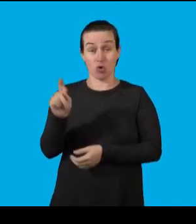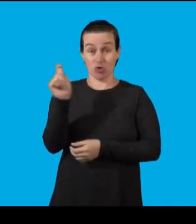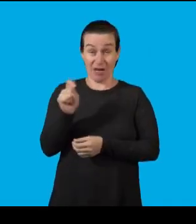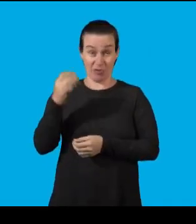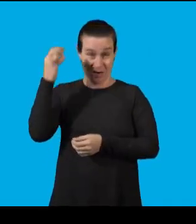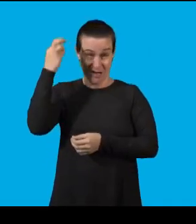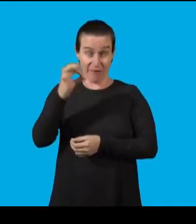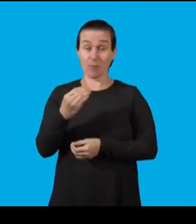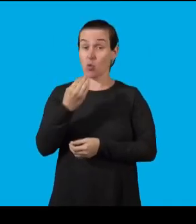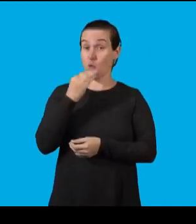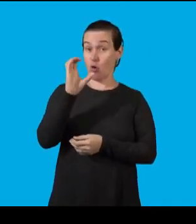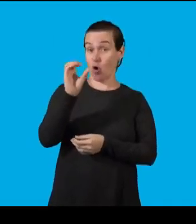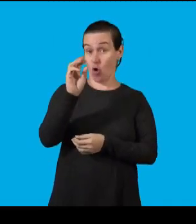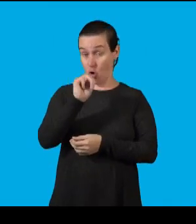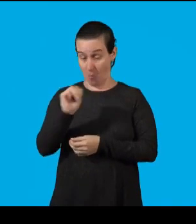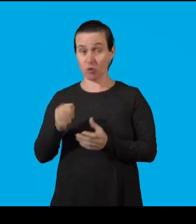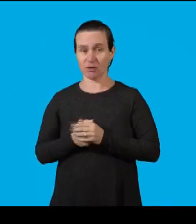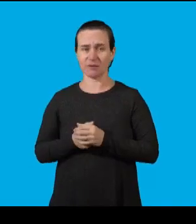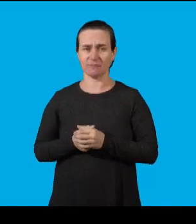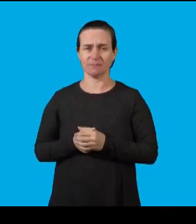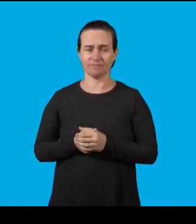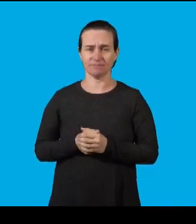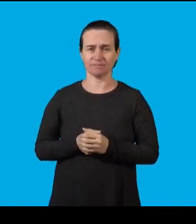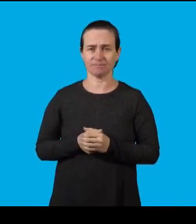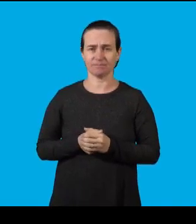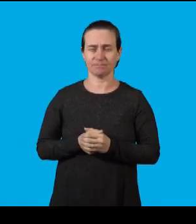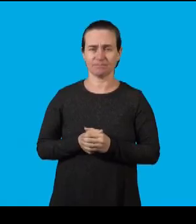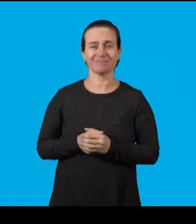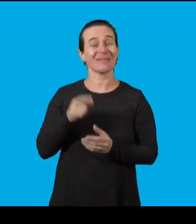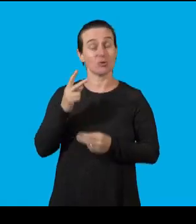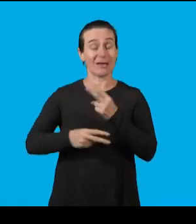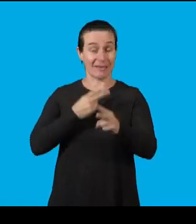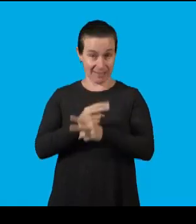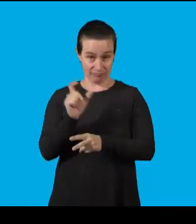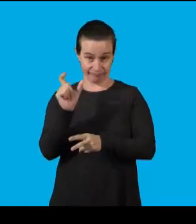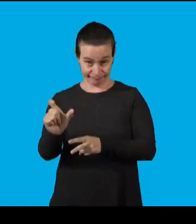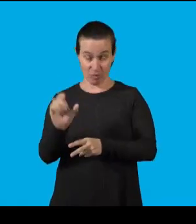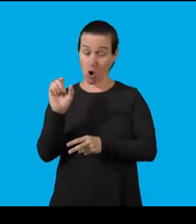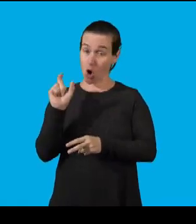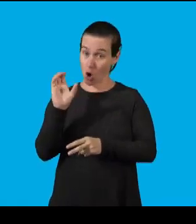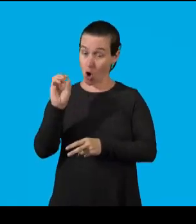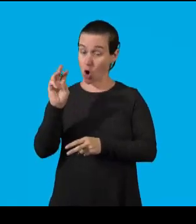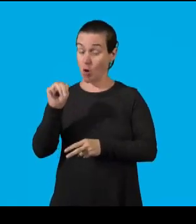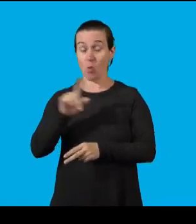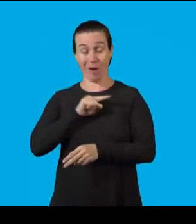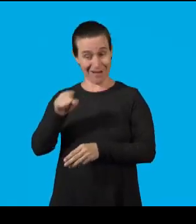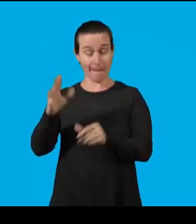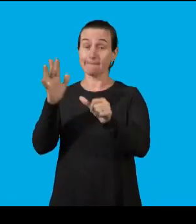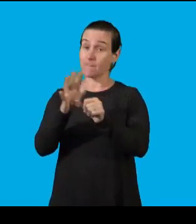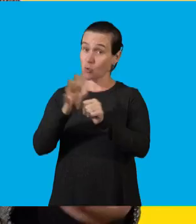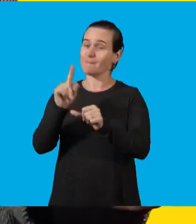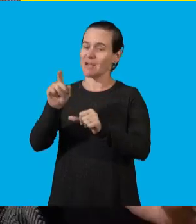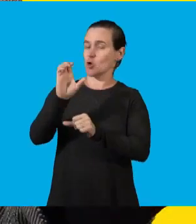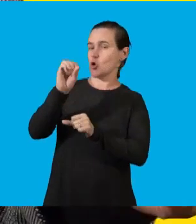are communist, so you can see again here the word which are communist is repeated there because it's very